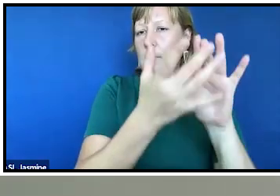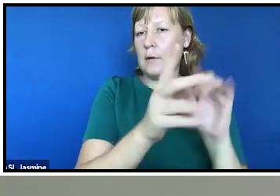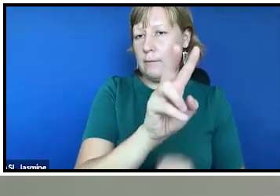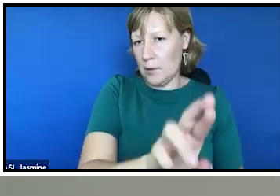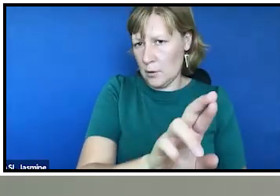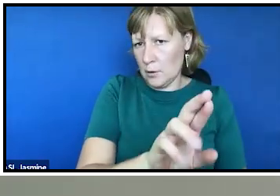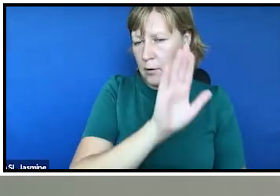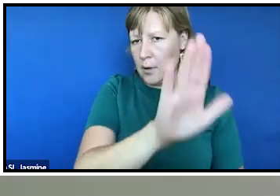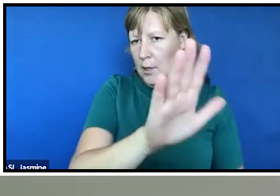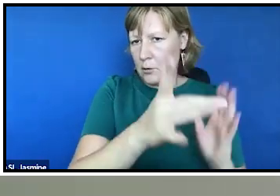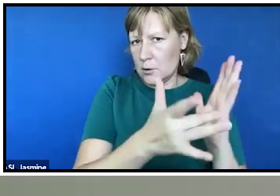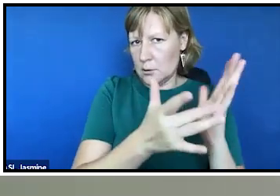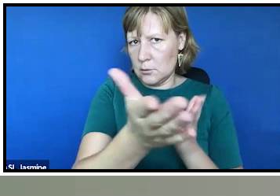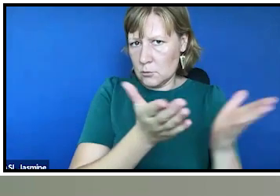to